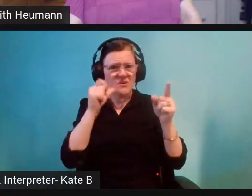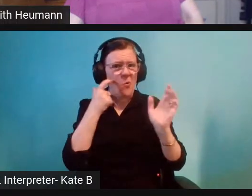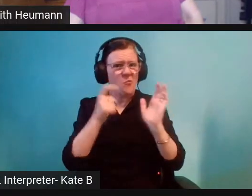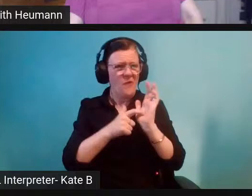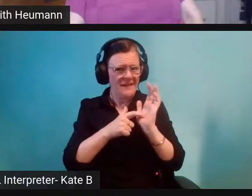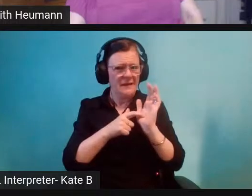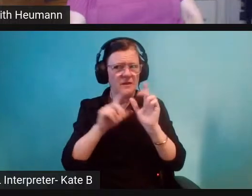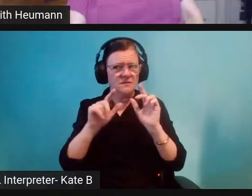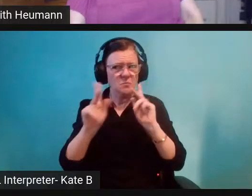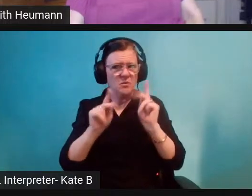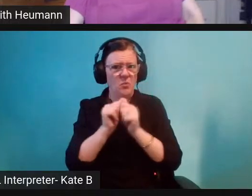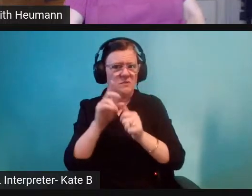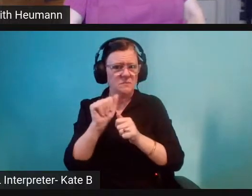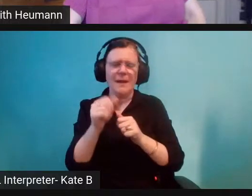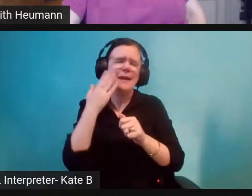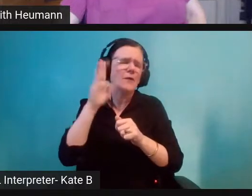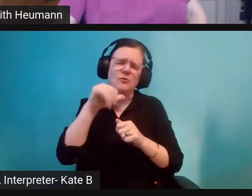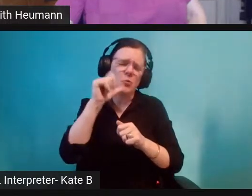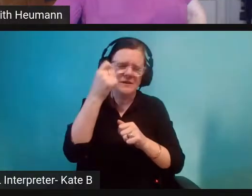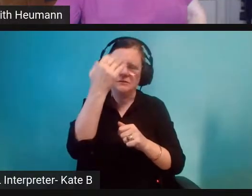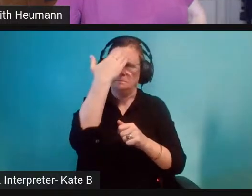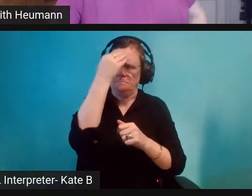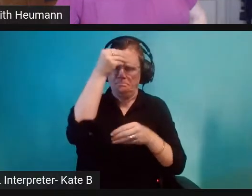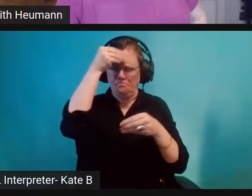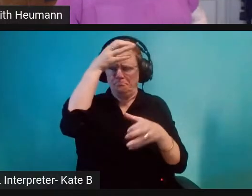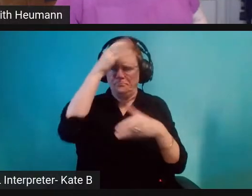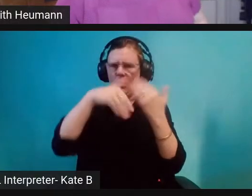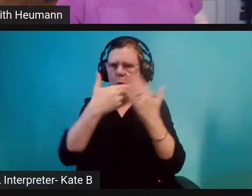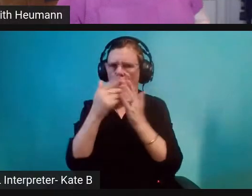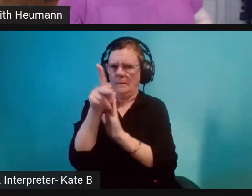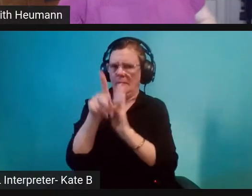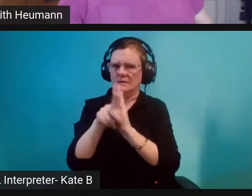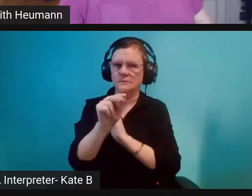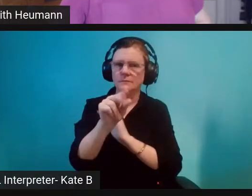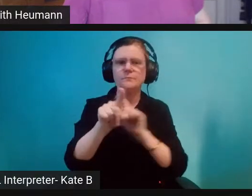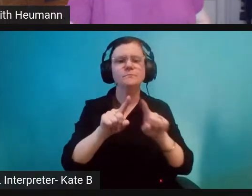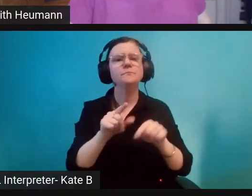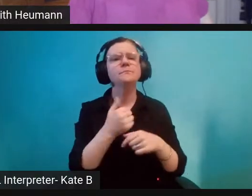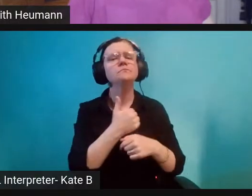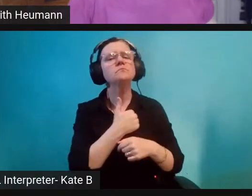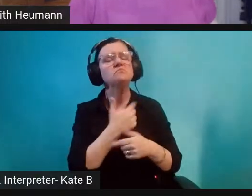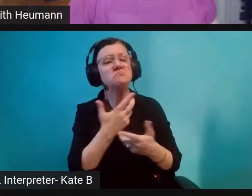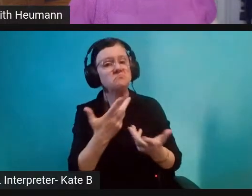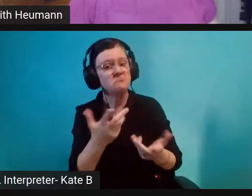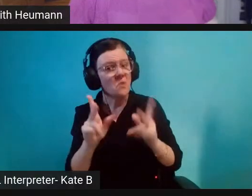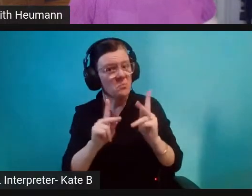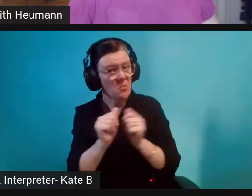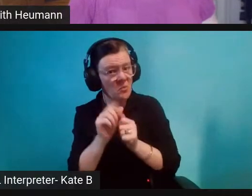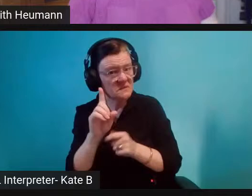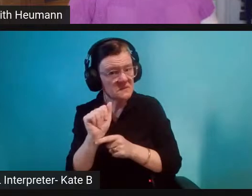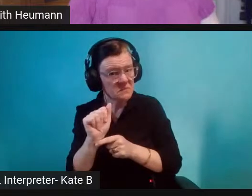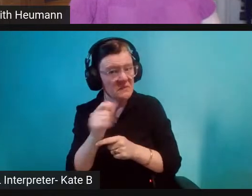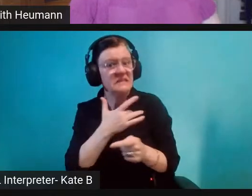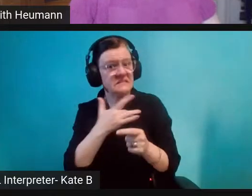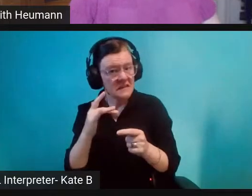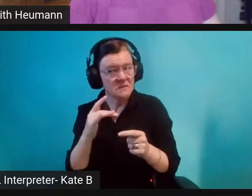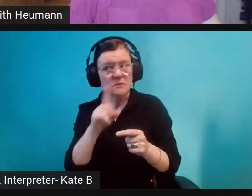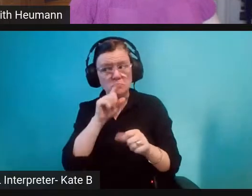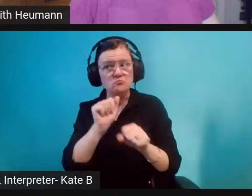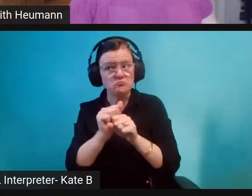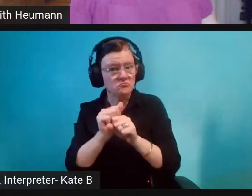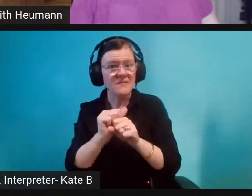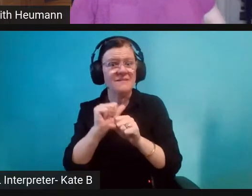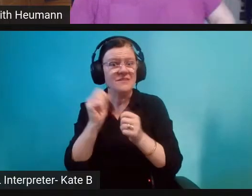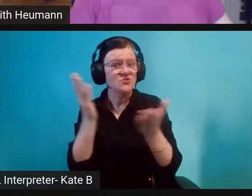of the federal policy, but I'm wondering from your perspectives, are people with disabilities underserved? And do